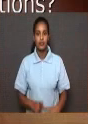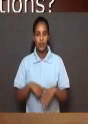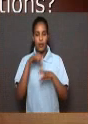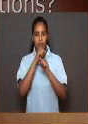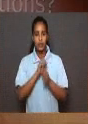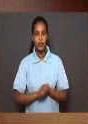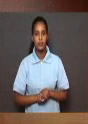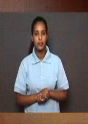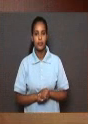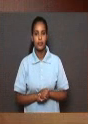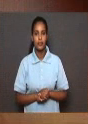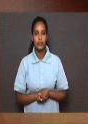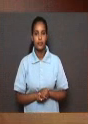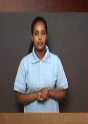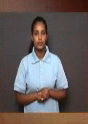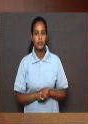Time's up.